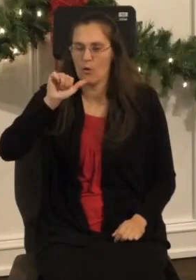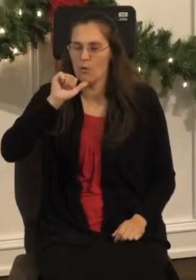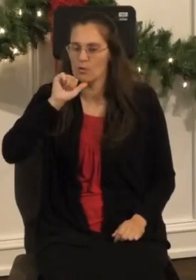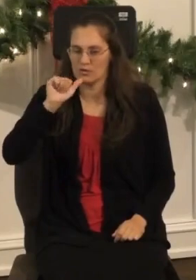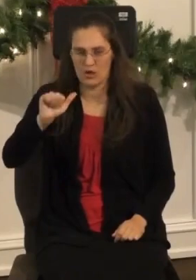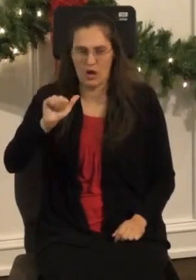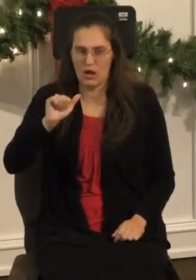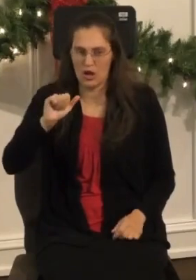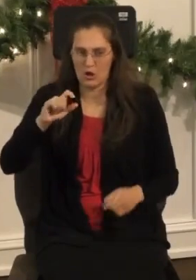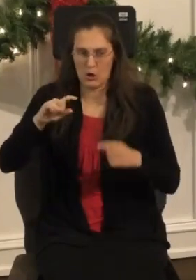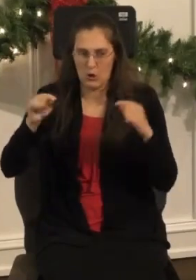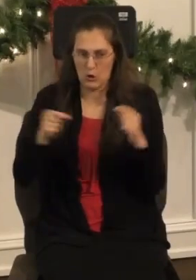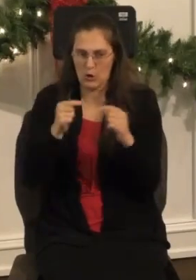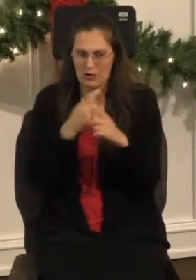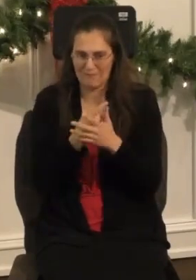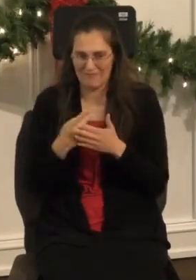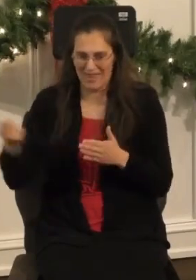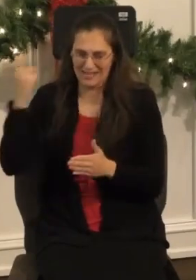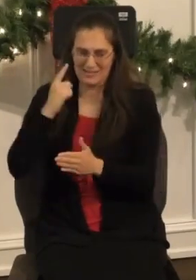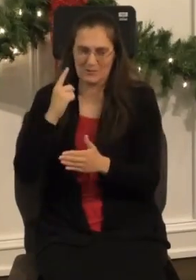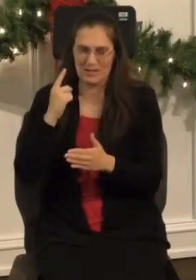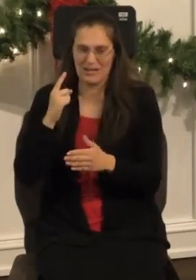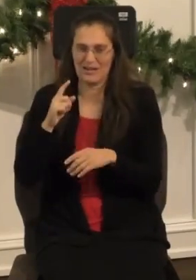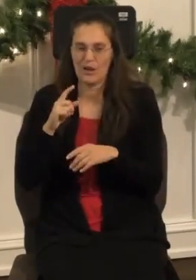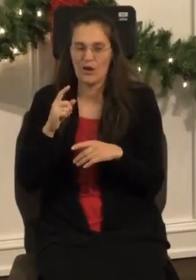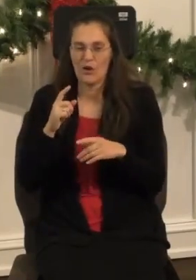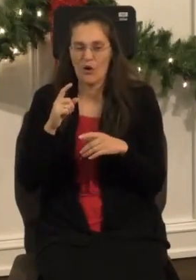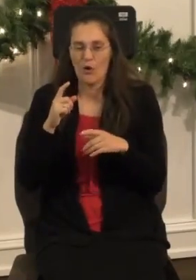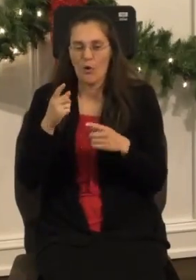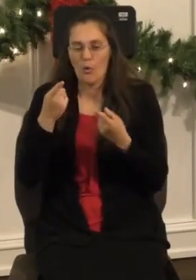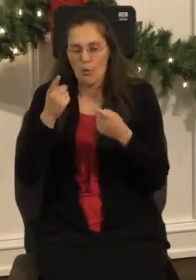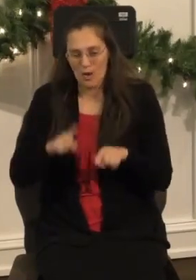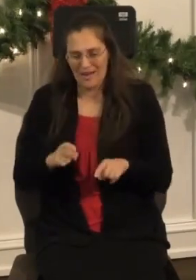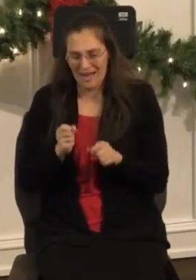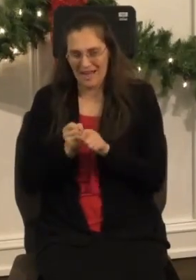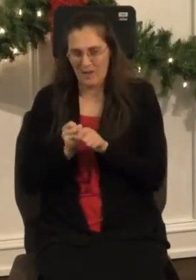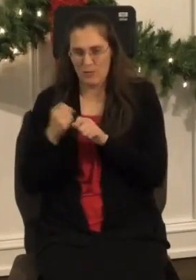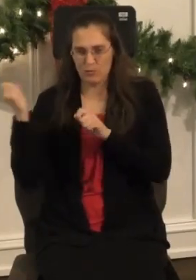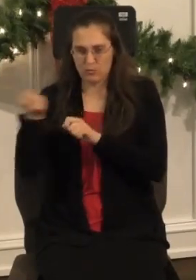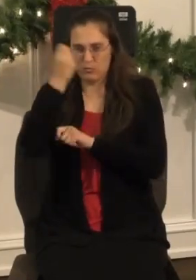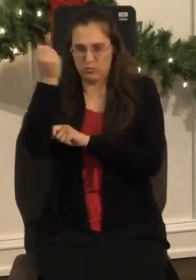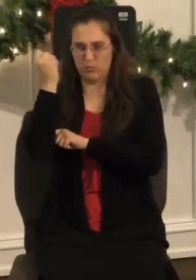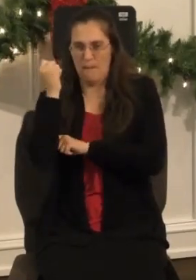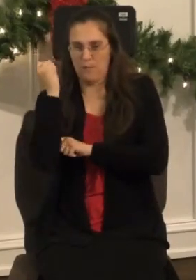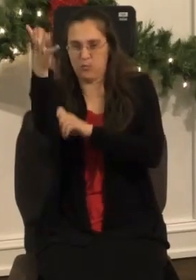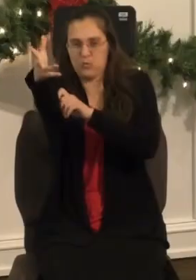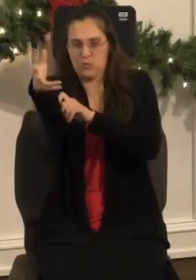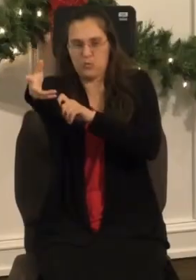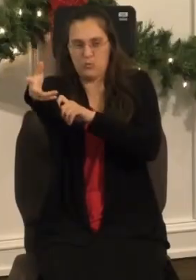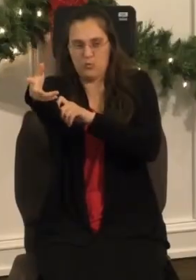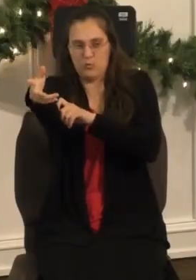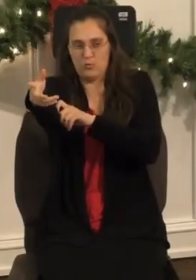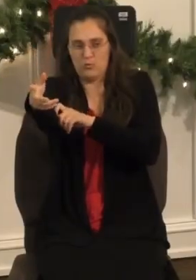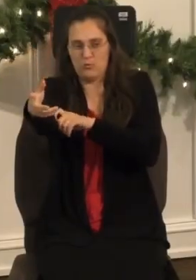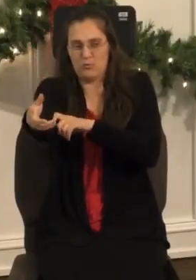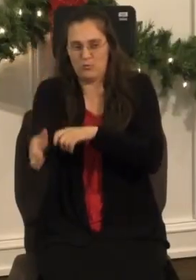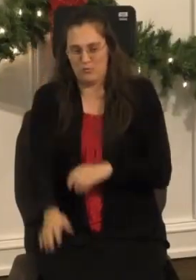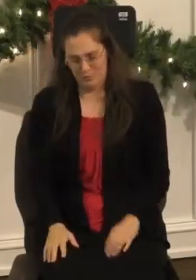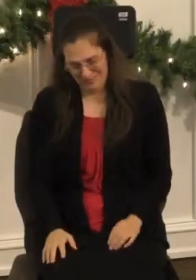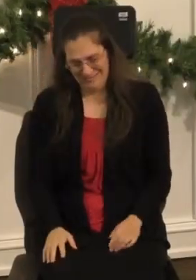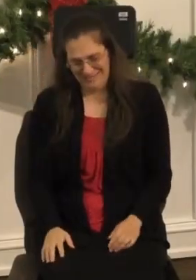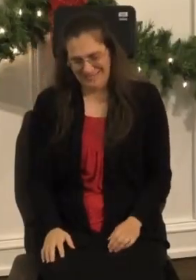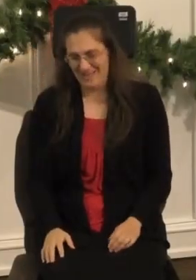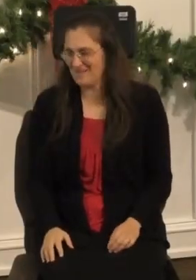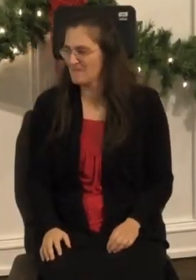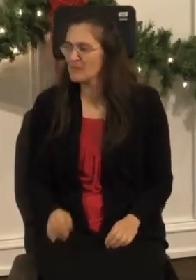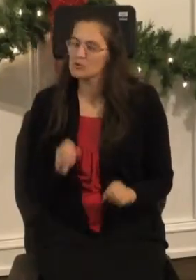did you plan on letting that whole thing fly? Absolutely not. It was a complete accident. So, okay, here we go. Are you ready? One more